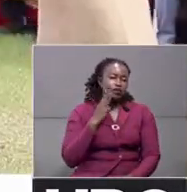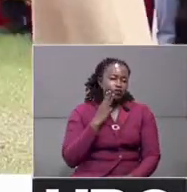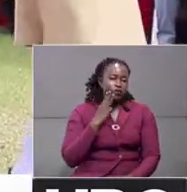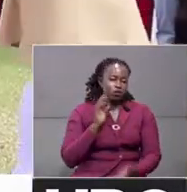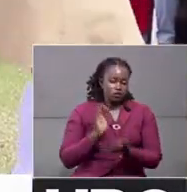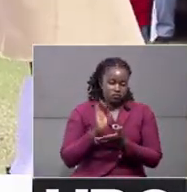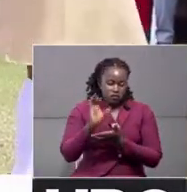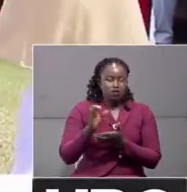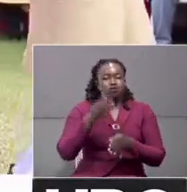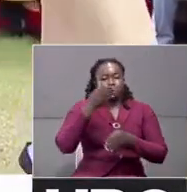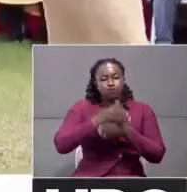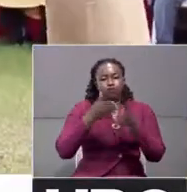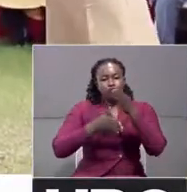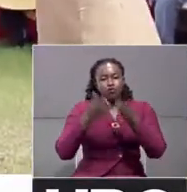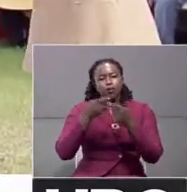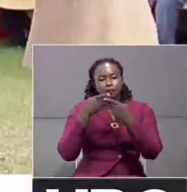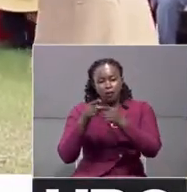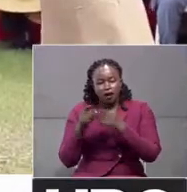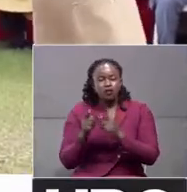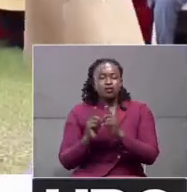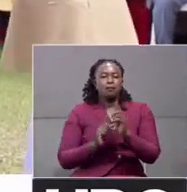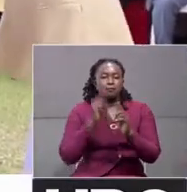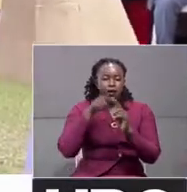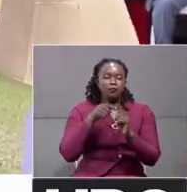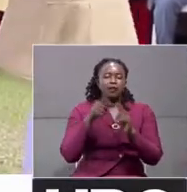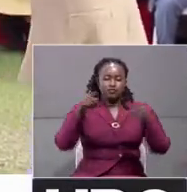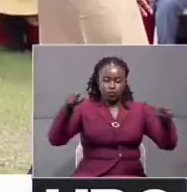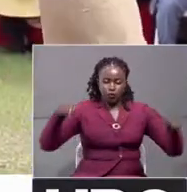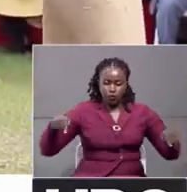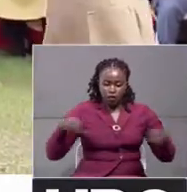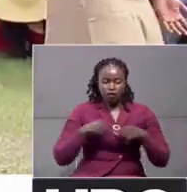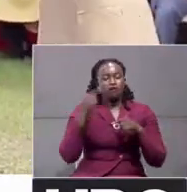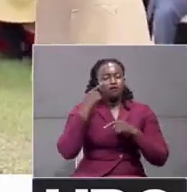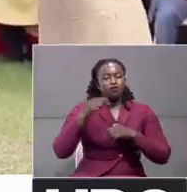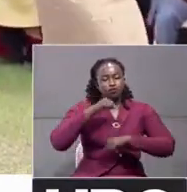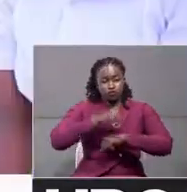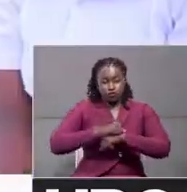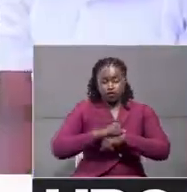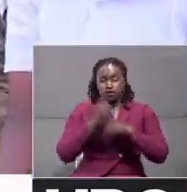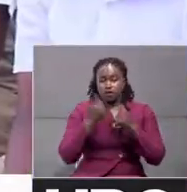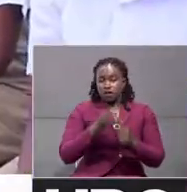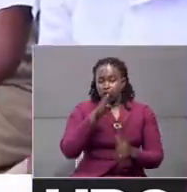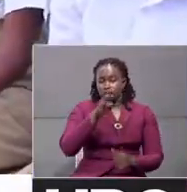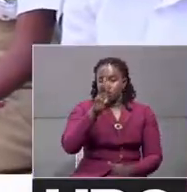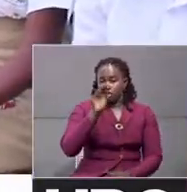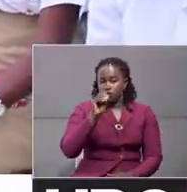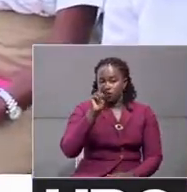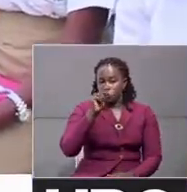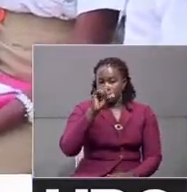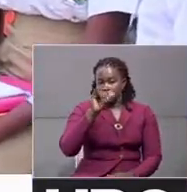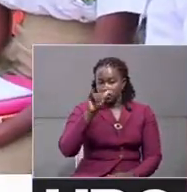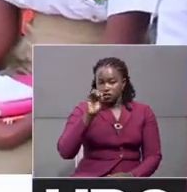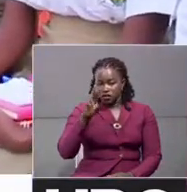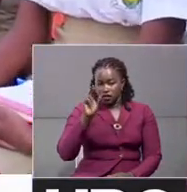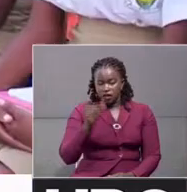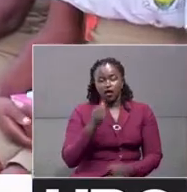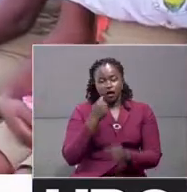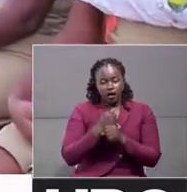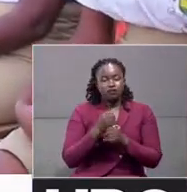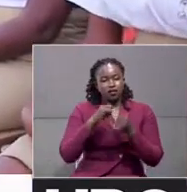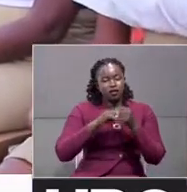the construction of a multi-purpose hall for the school. Bwonjera Girls Secondary School is famous for